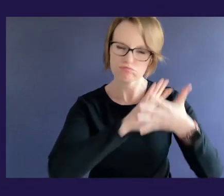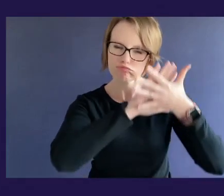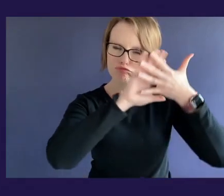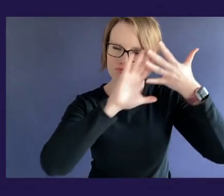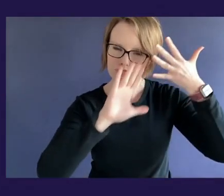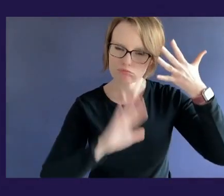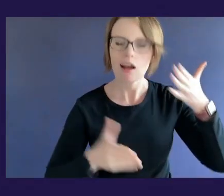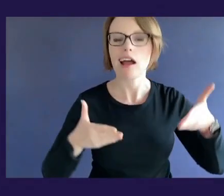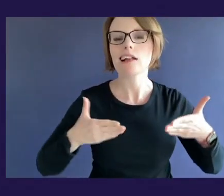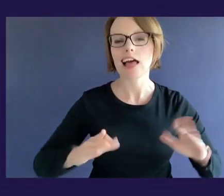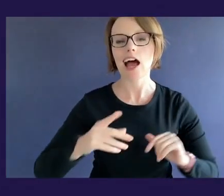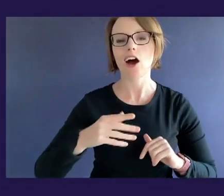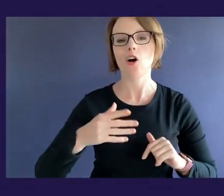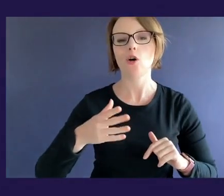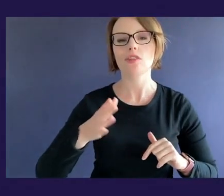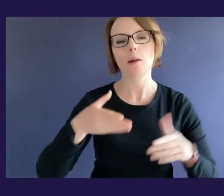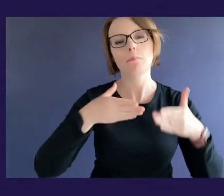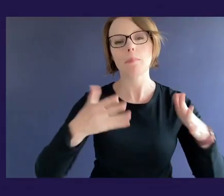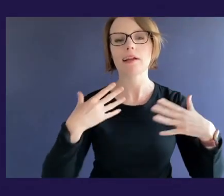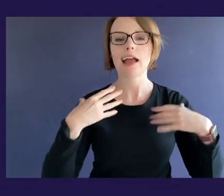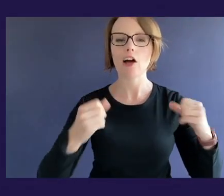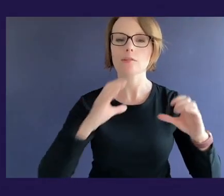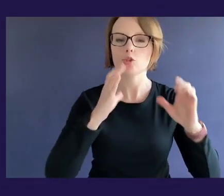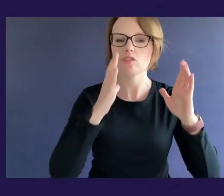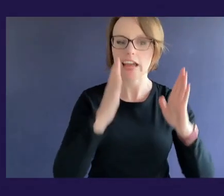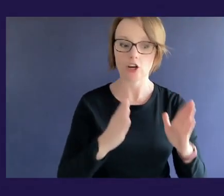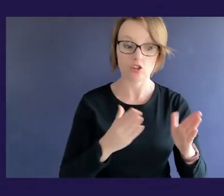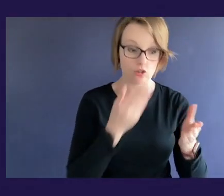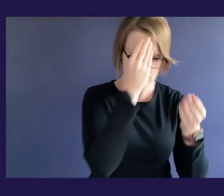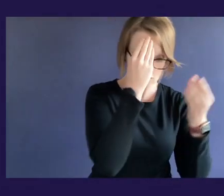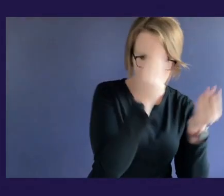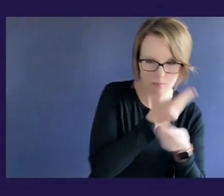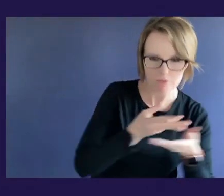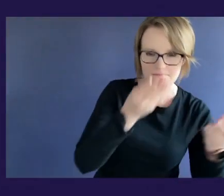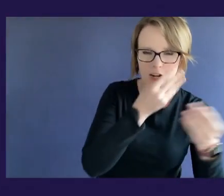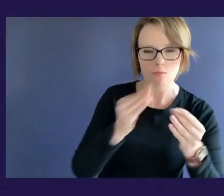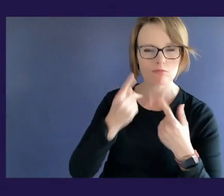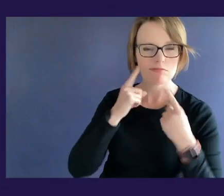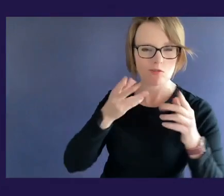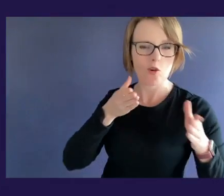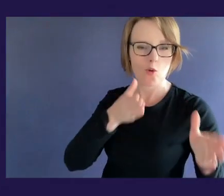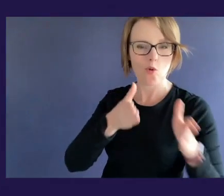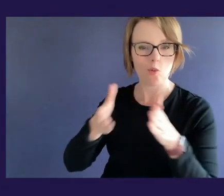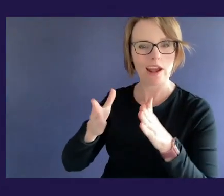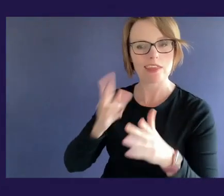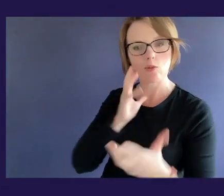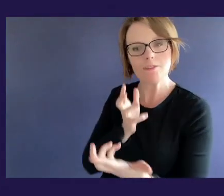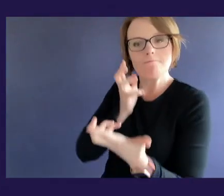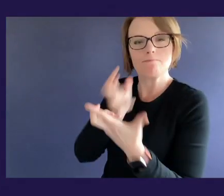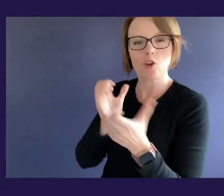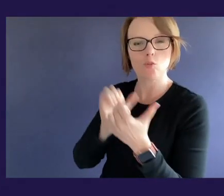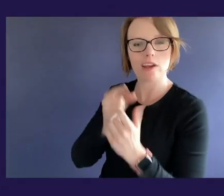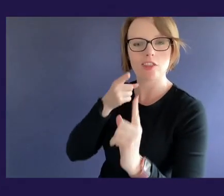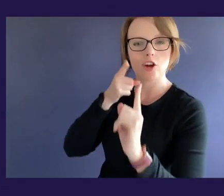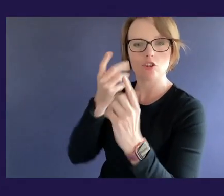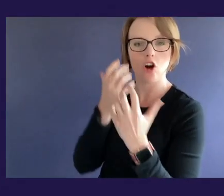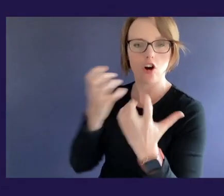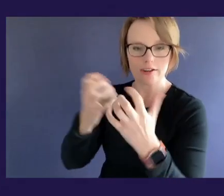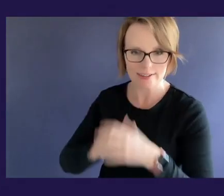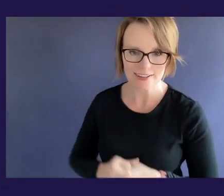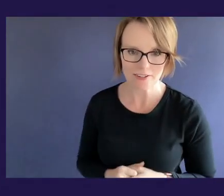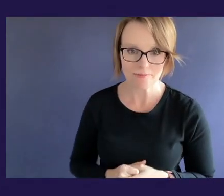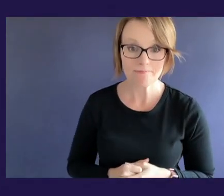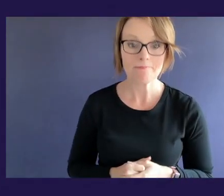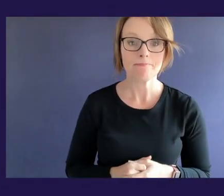public health communicators to convey information in a more effective way that resonates with target audiences. And then